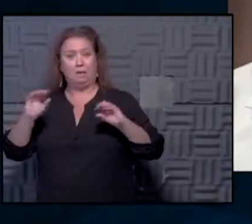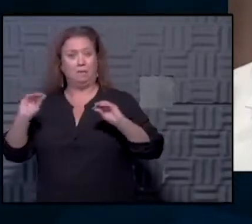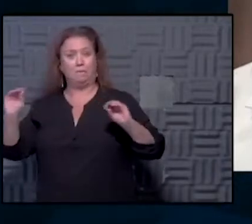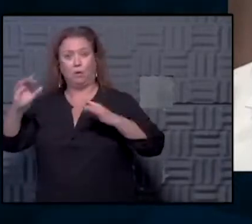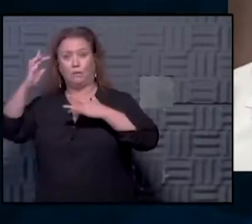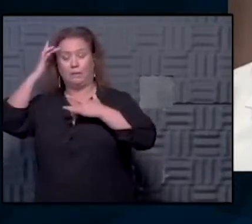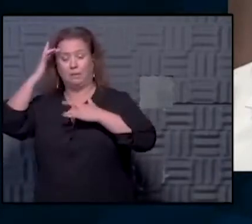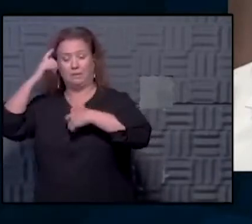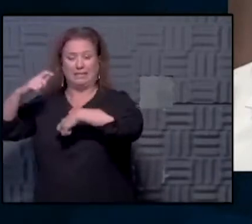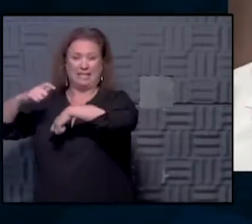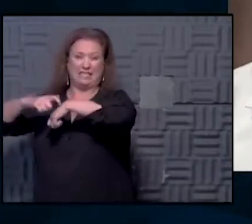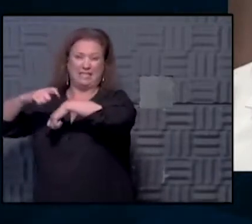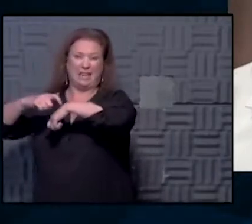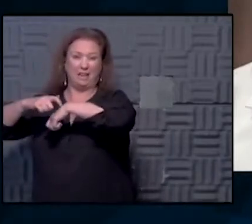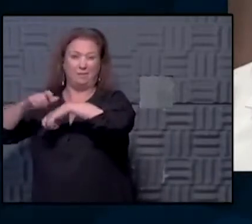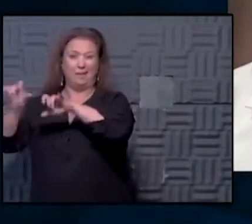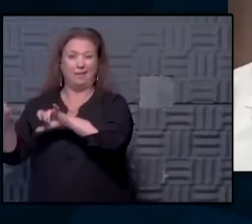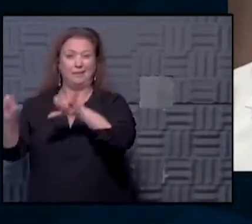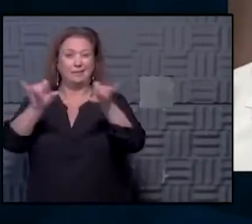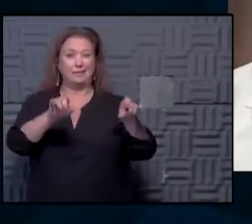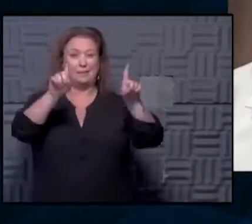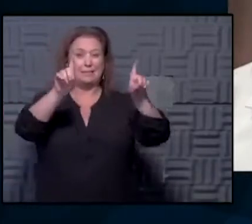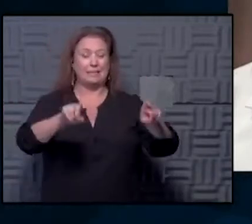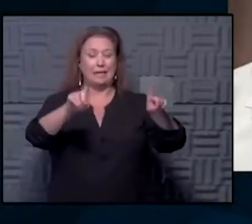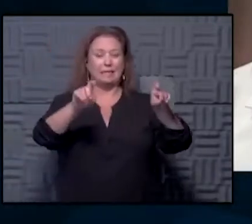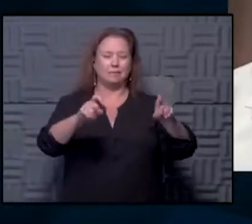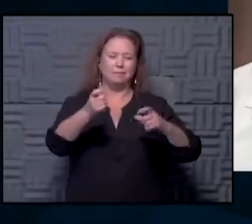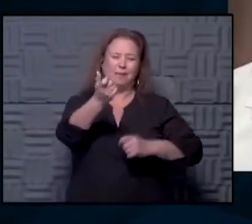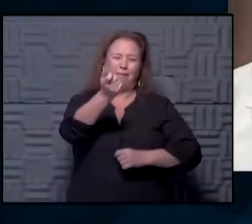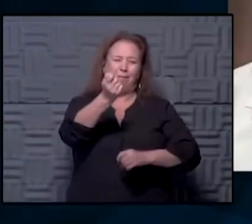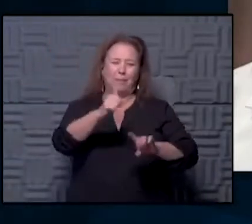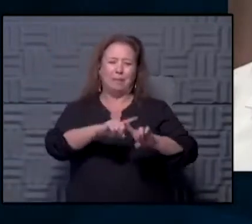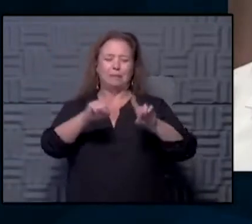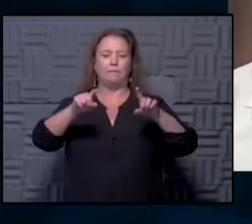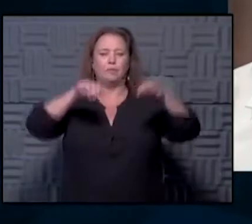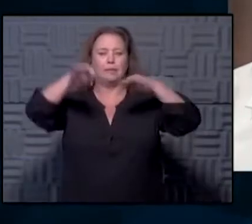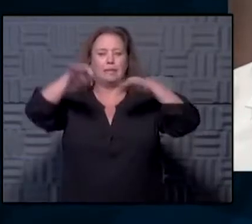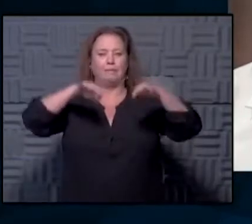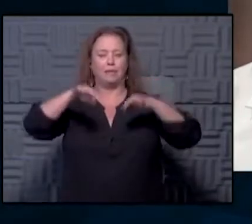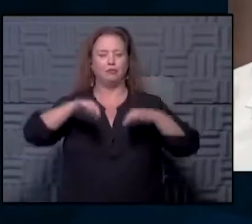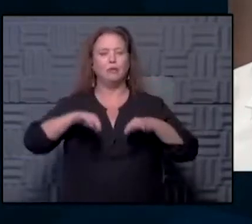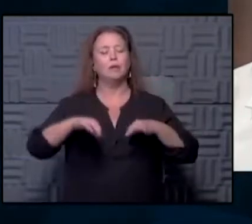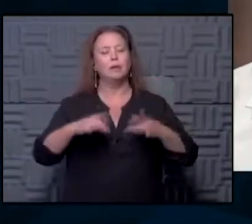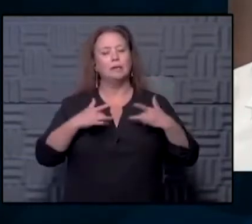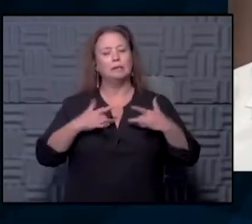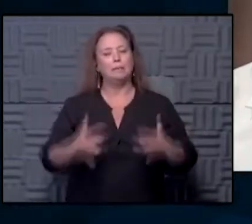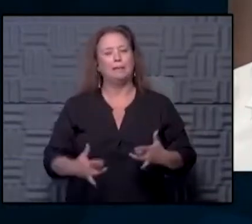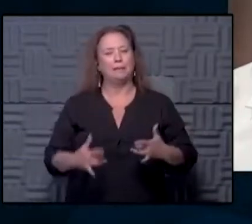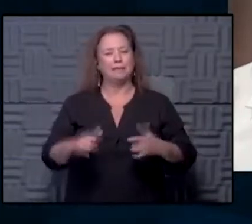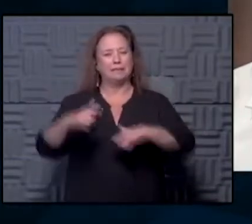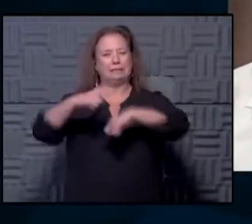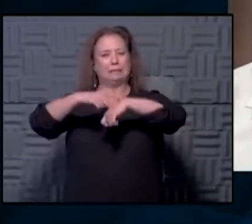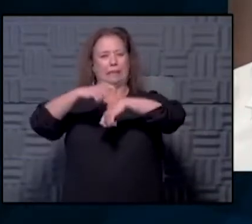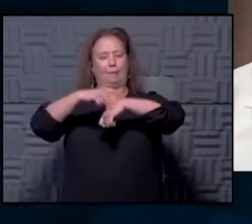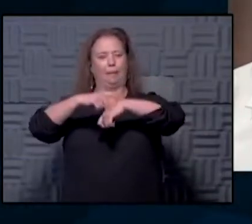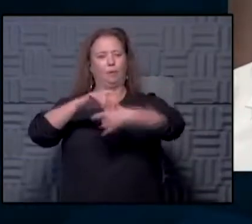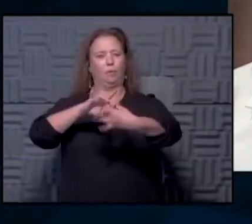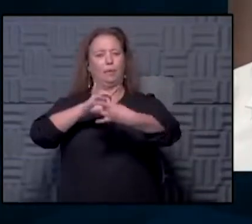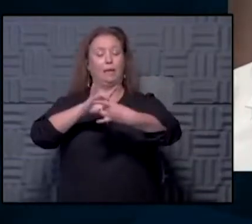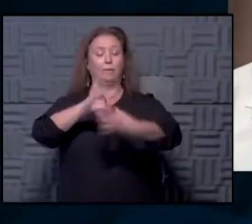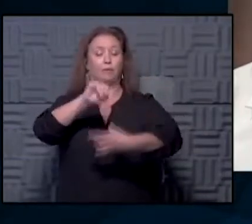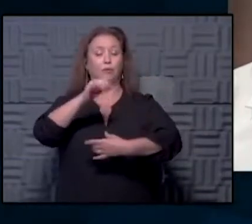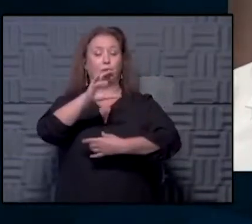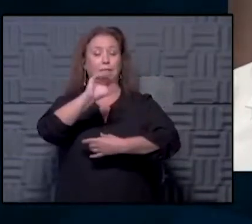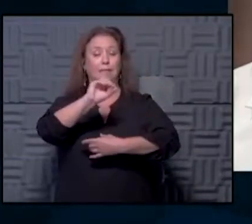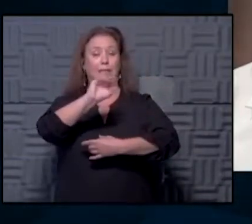that would be the time that the test was done. So there's a little bit difference in the definition, but usually it's about timing. We're working with Johnson County and